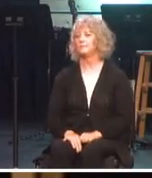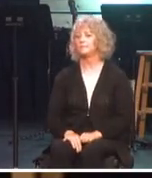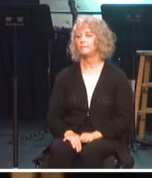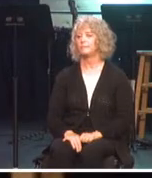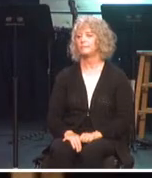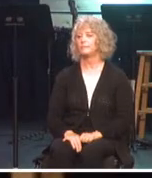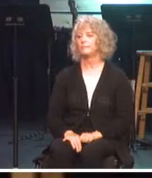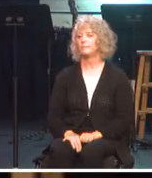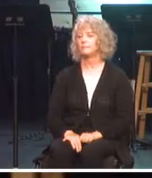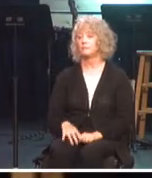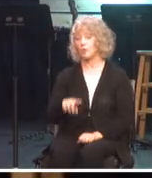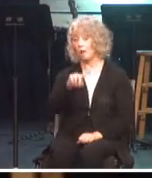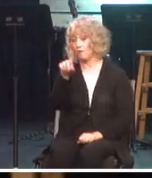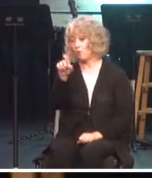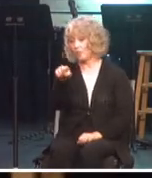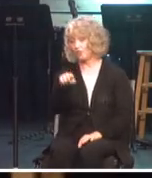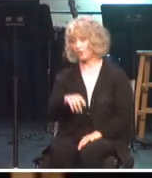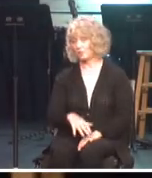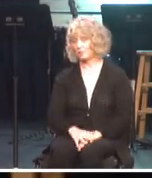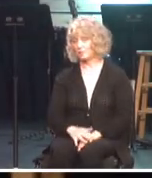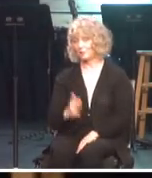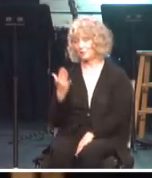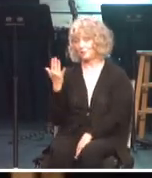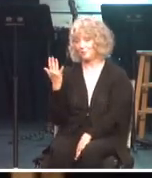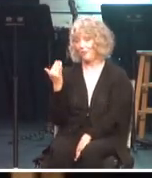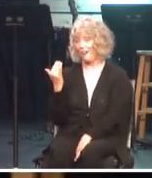Here's the question. Why?